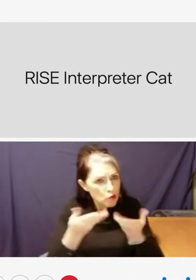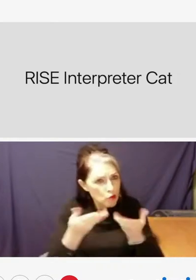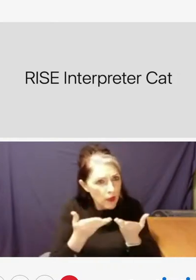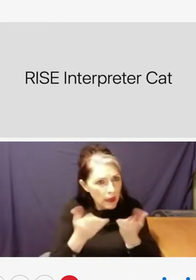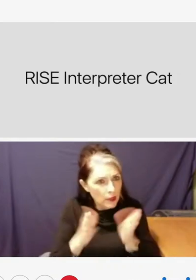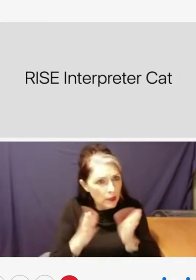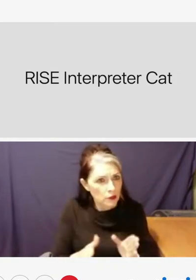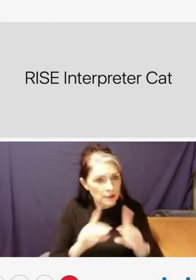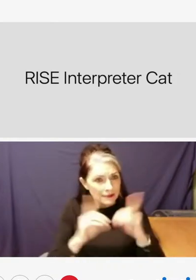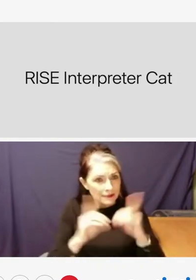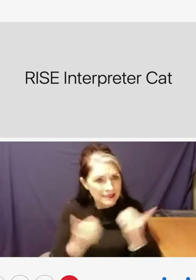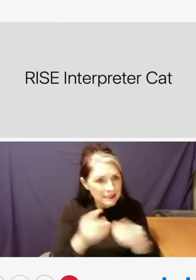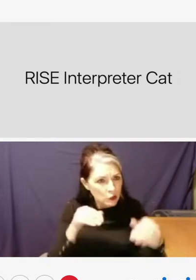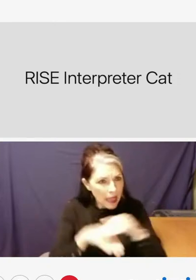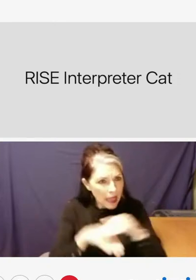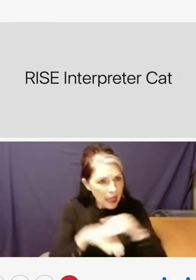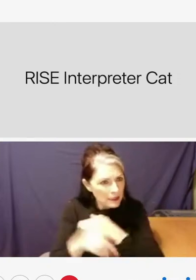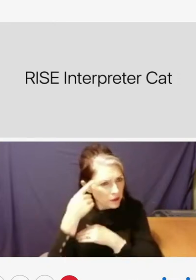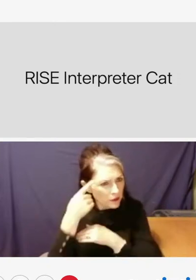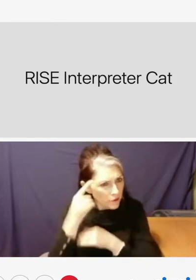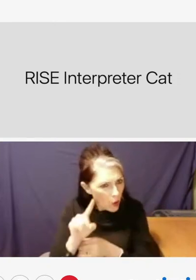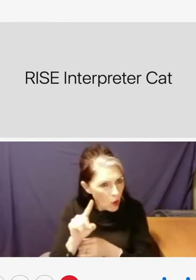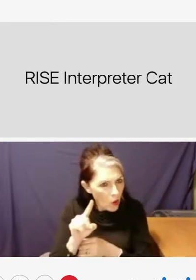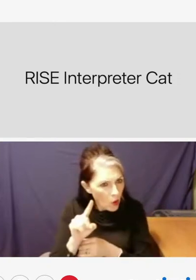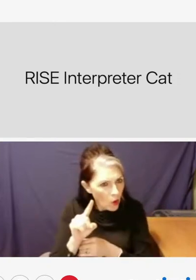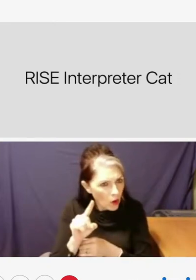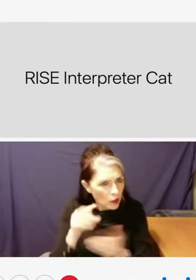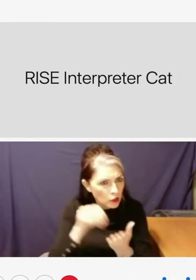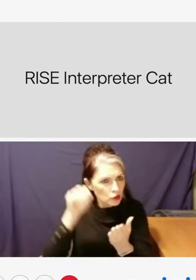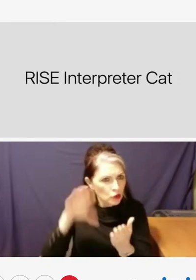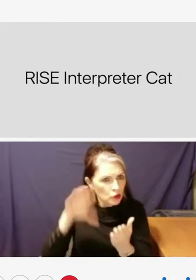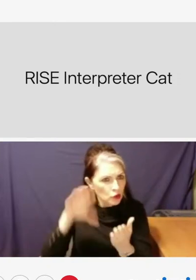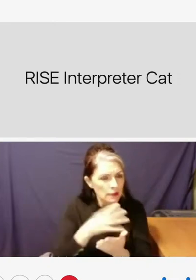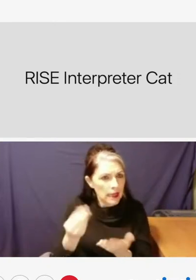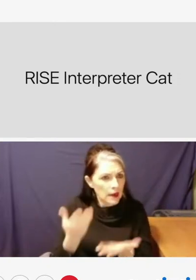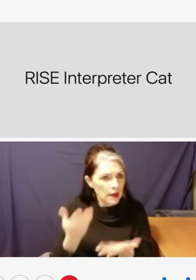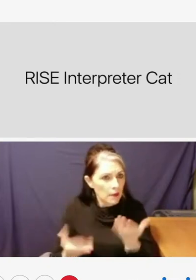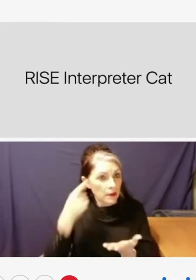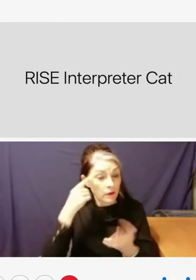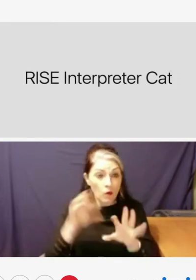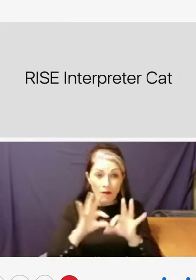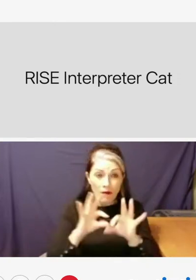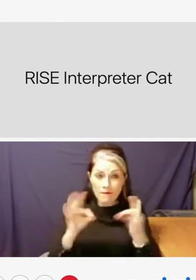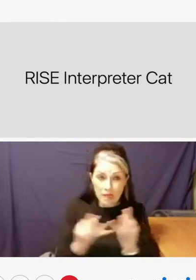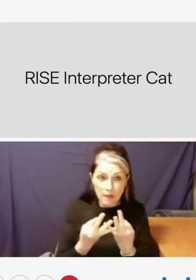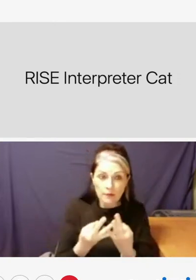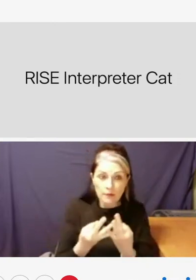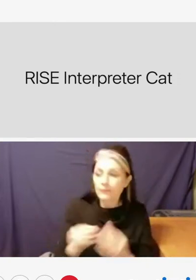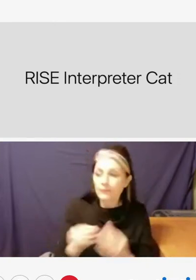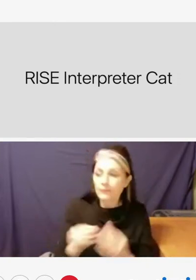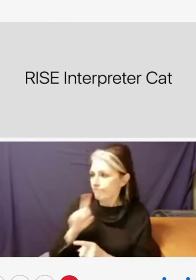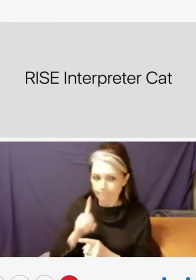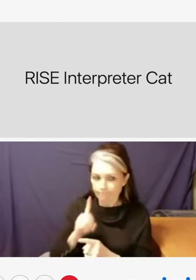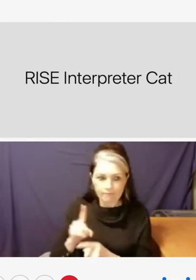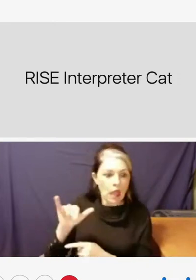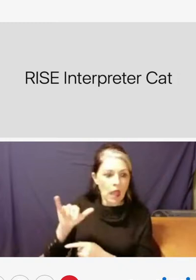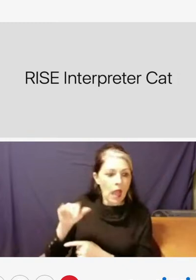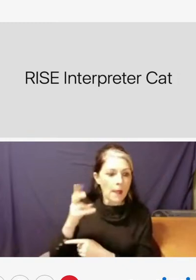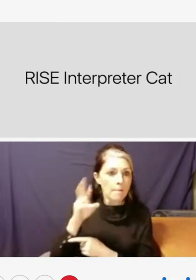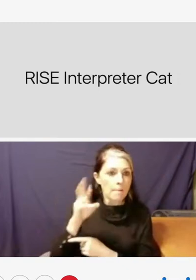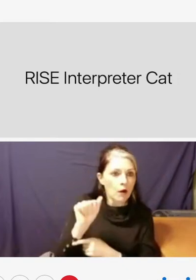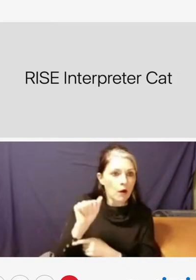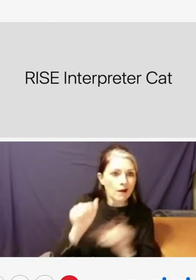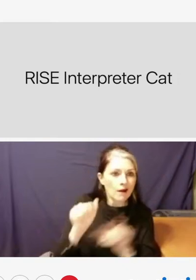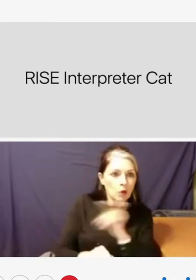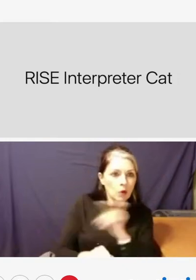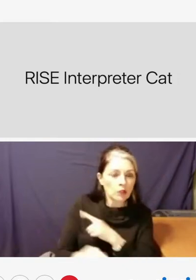access for our uh students and maybe for their families absolutely Mr R and I actually have h a slide with